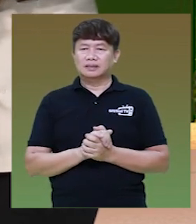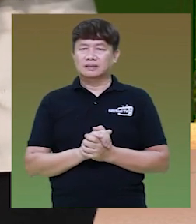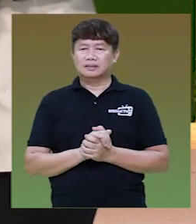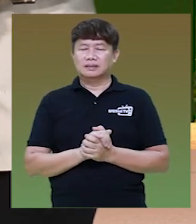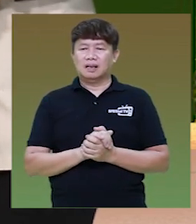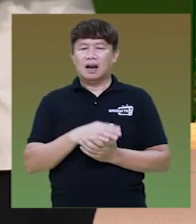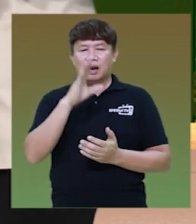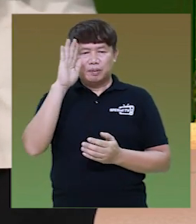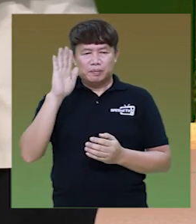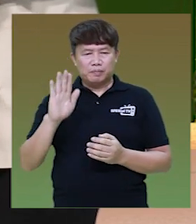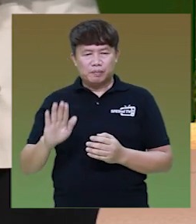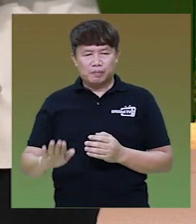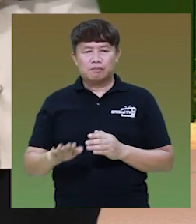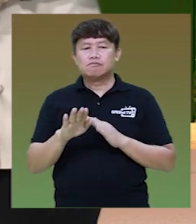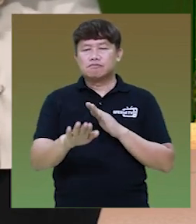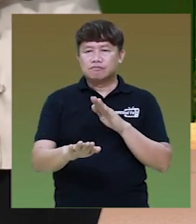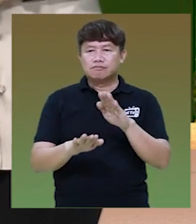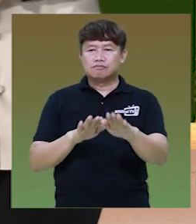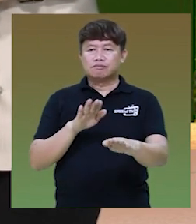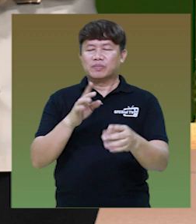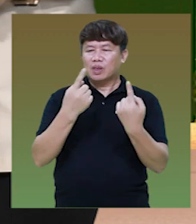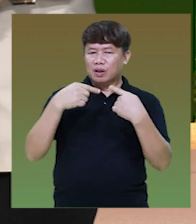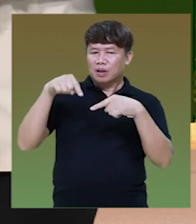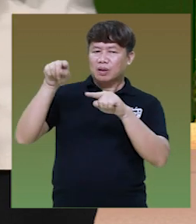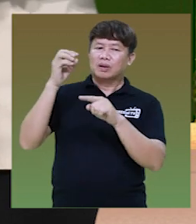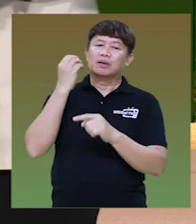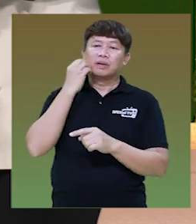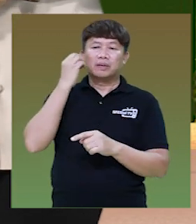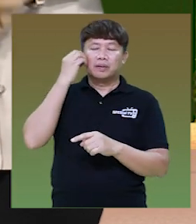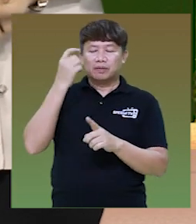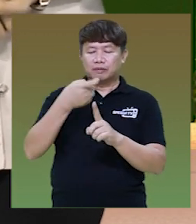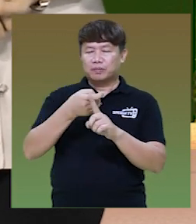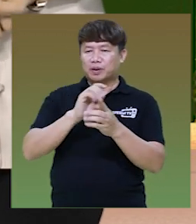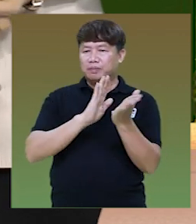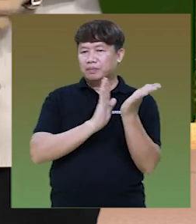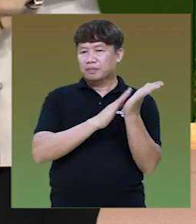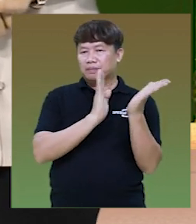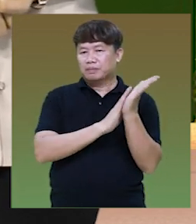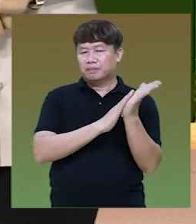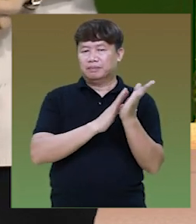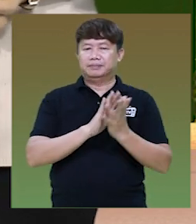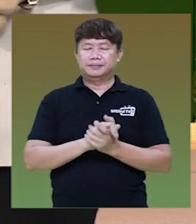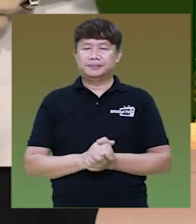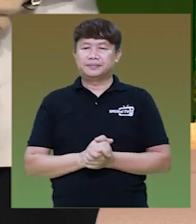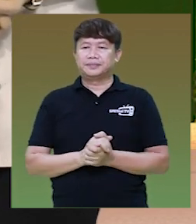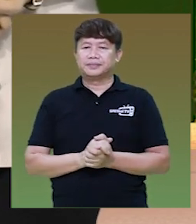The boy is walking and going home from school.